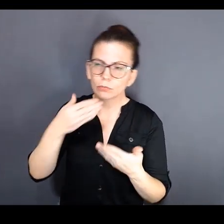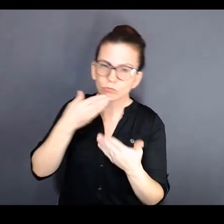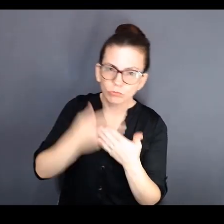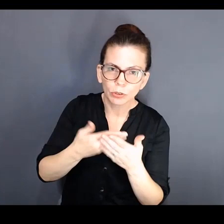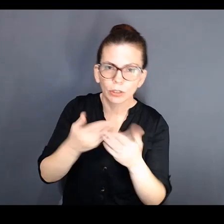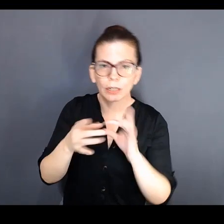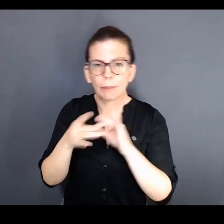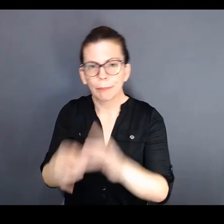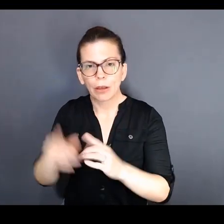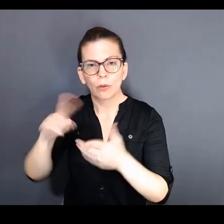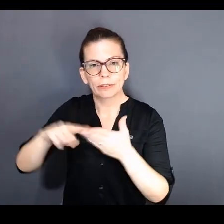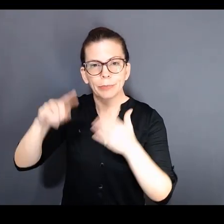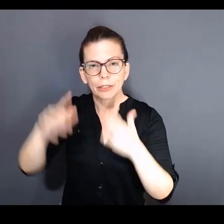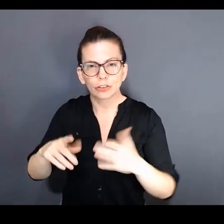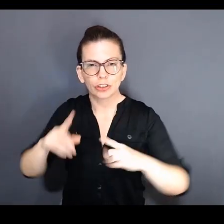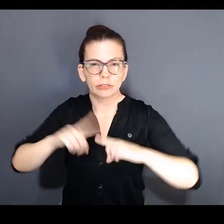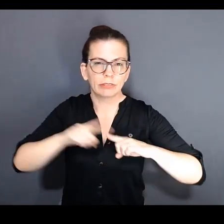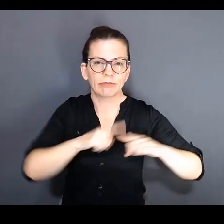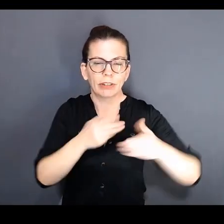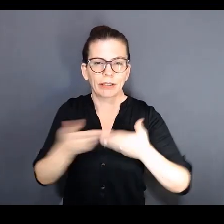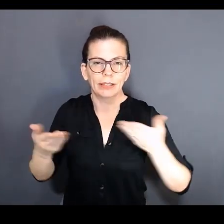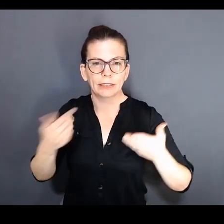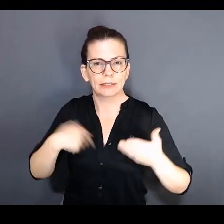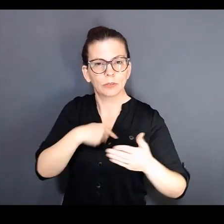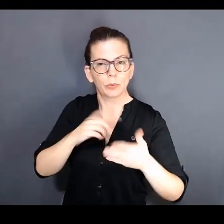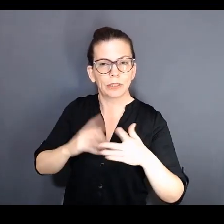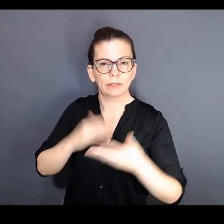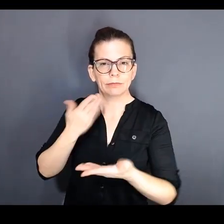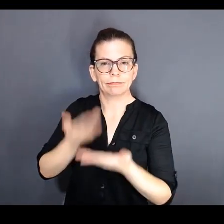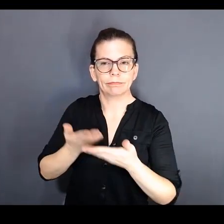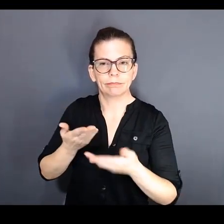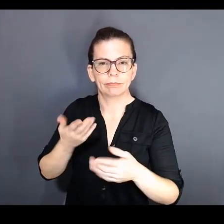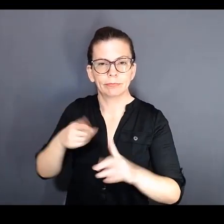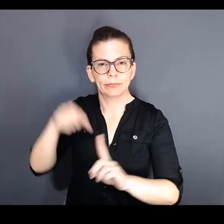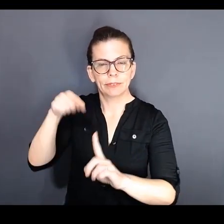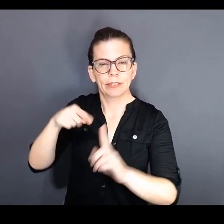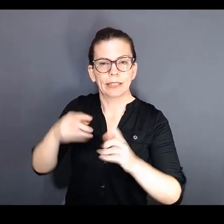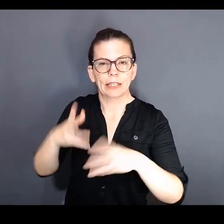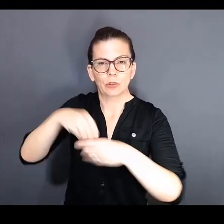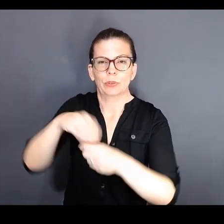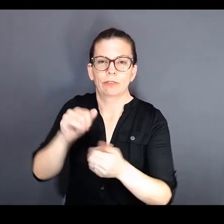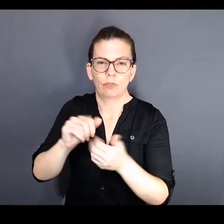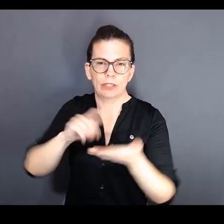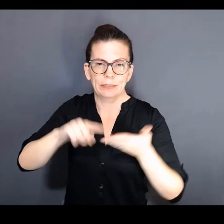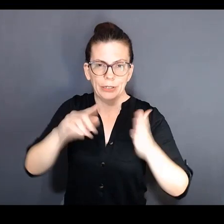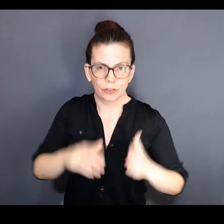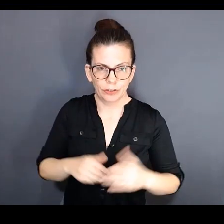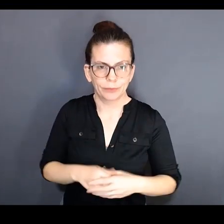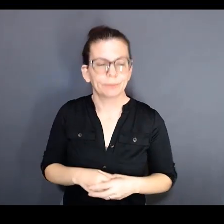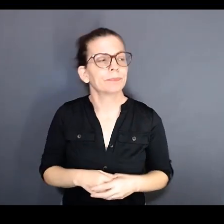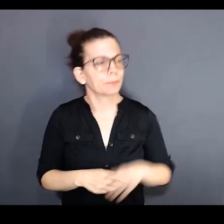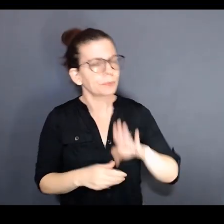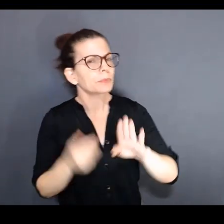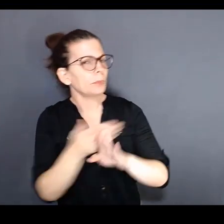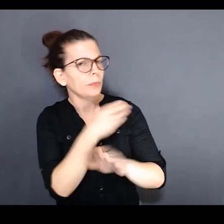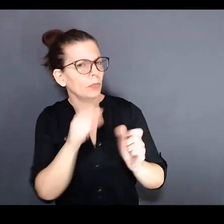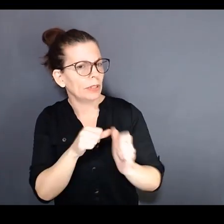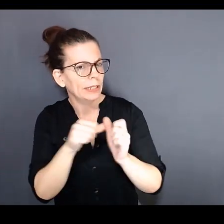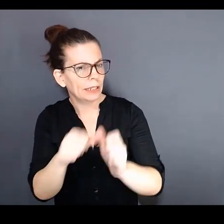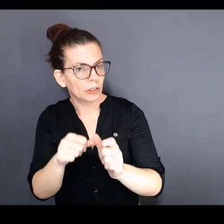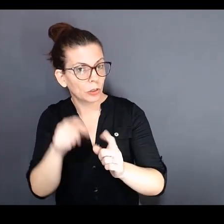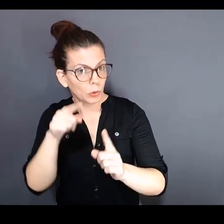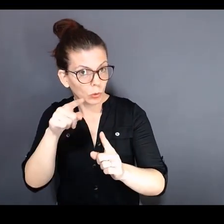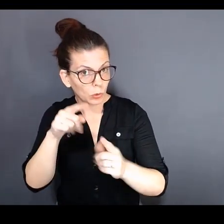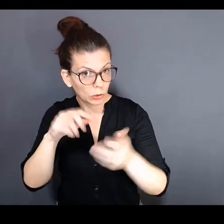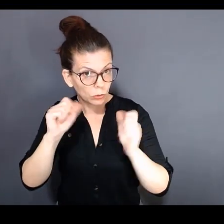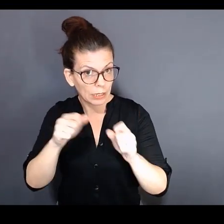and what is really good about Inspector and some differentiating factors that we have introduced in the new Inspector. Okay, so before you